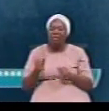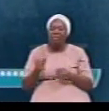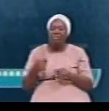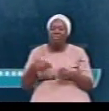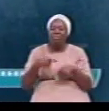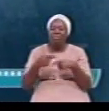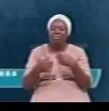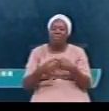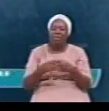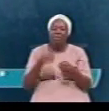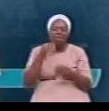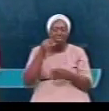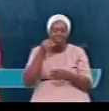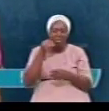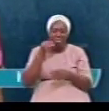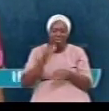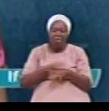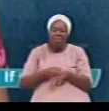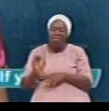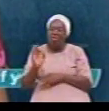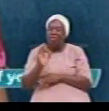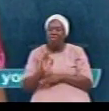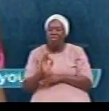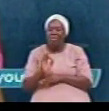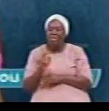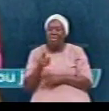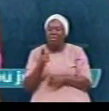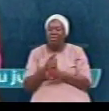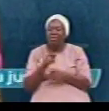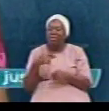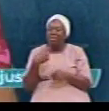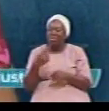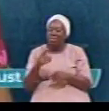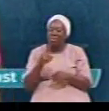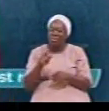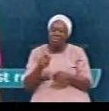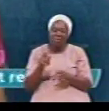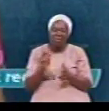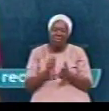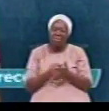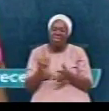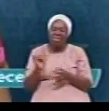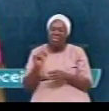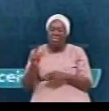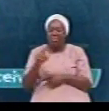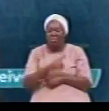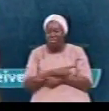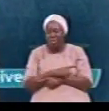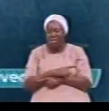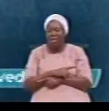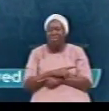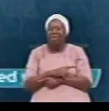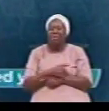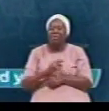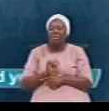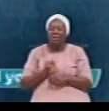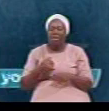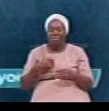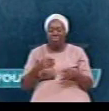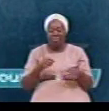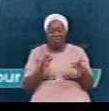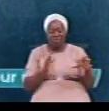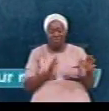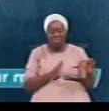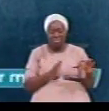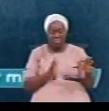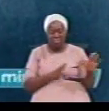went back home, and then Friday, I just told myself to say that the same way I've risen from my sick bed, I'll never go back.